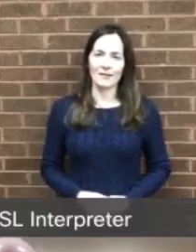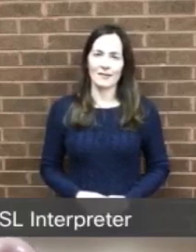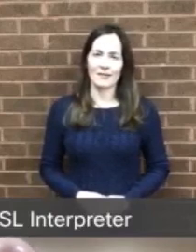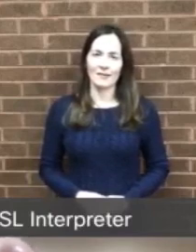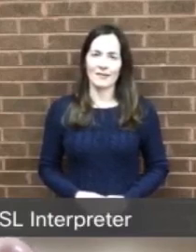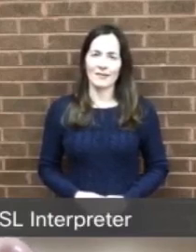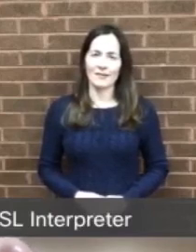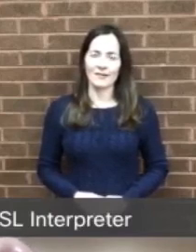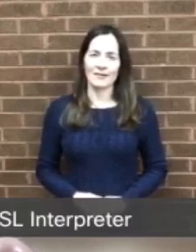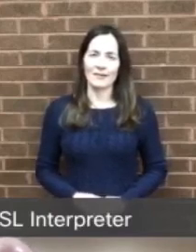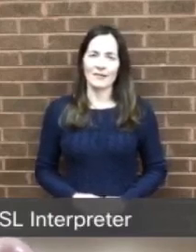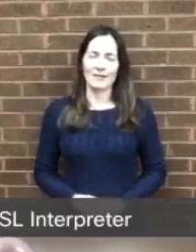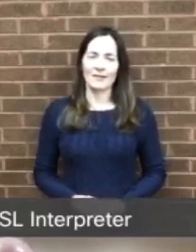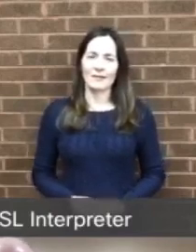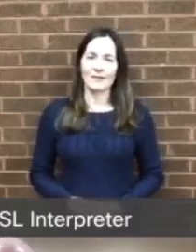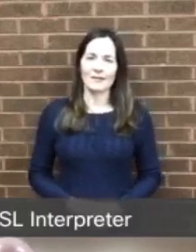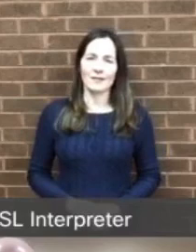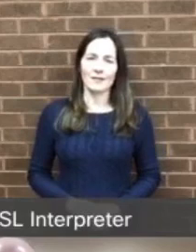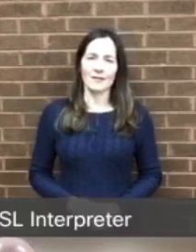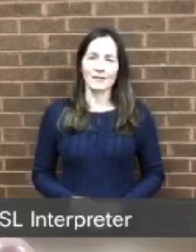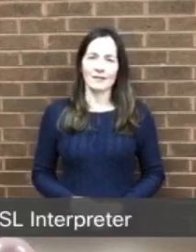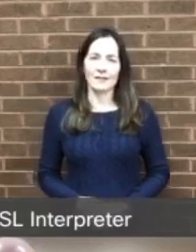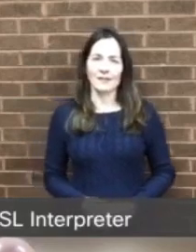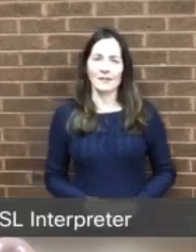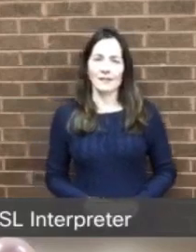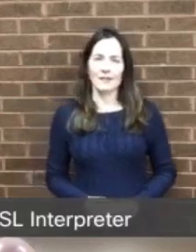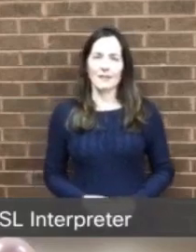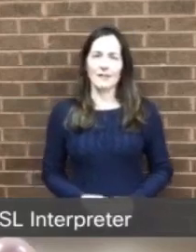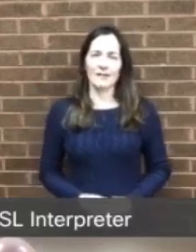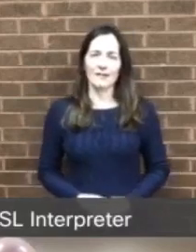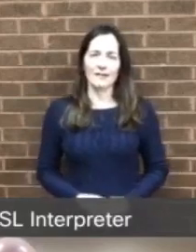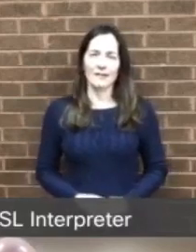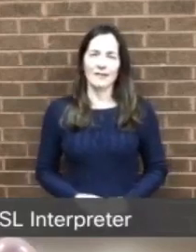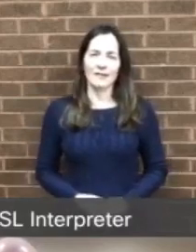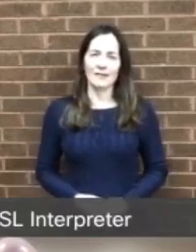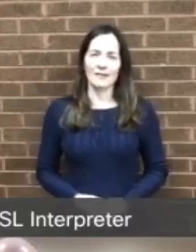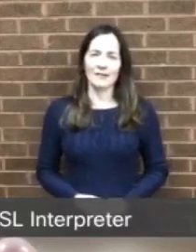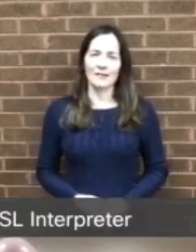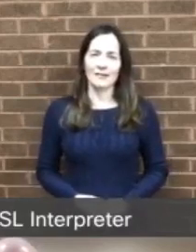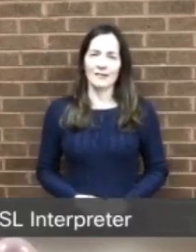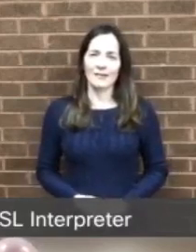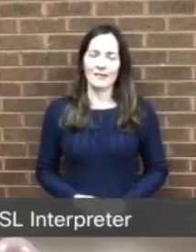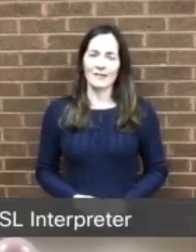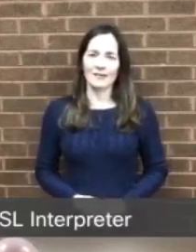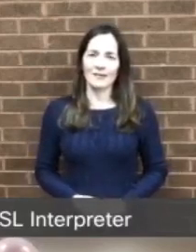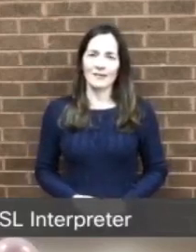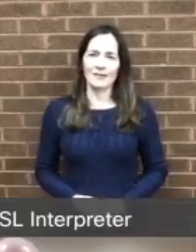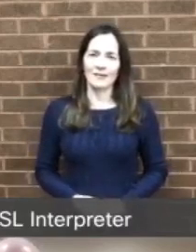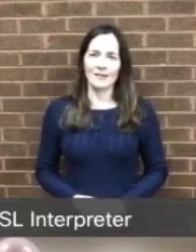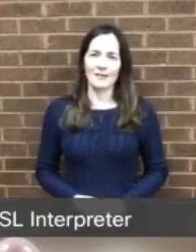sword when our own strength failed us.